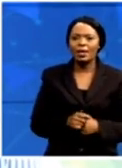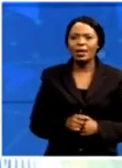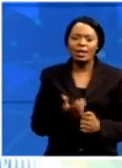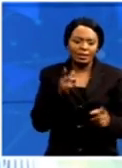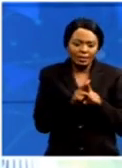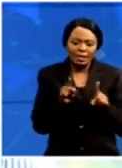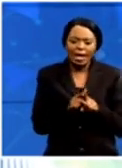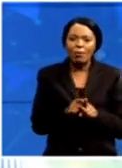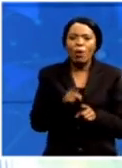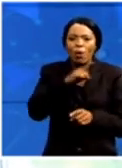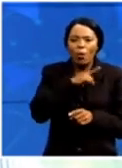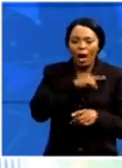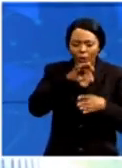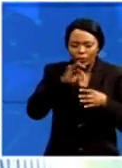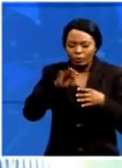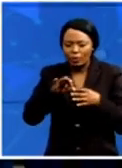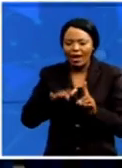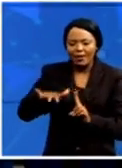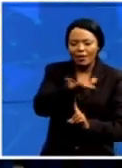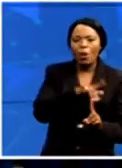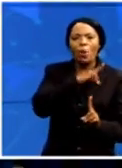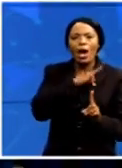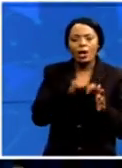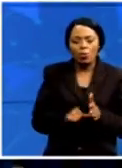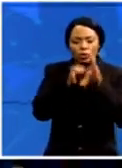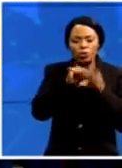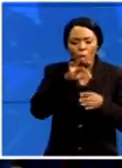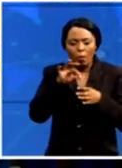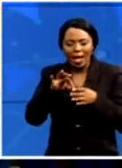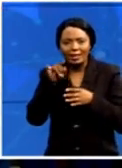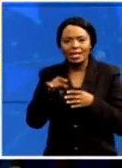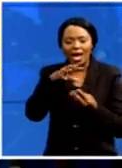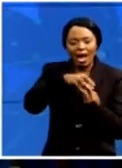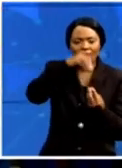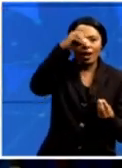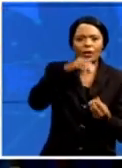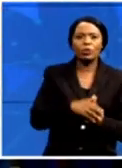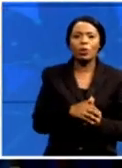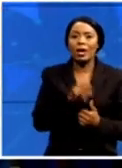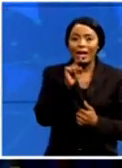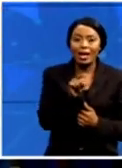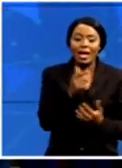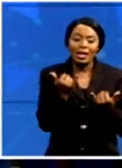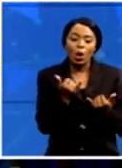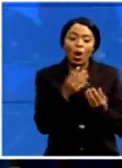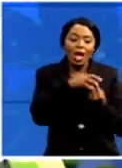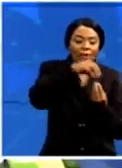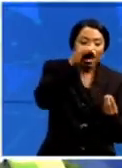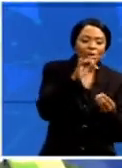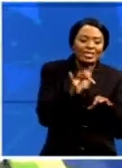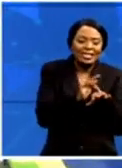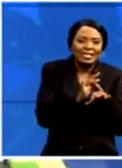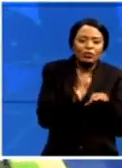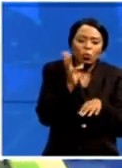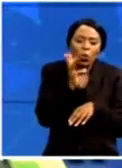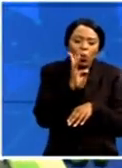so important? Okay. Avocados are very sensitive to water, especially their roots. They get a disease that's called Phytophthora. So you want to make